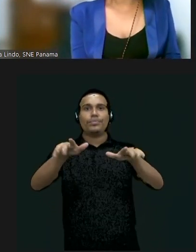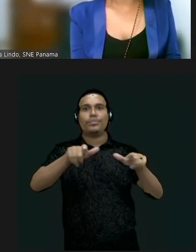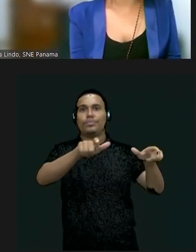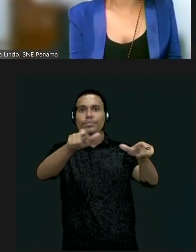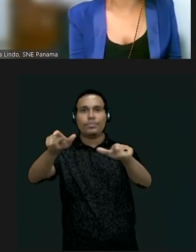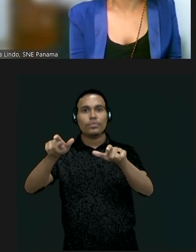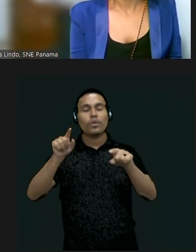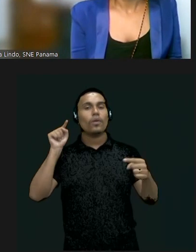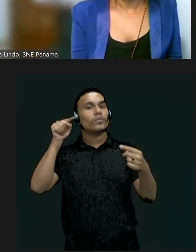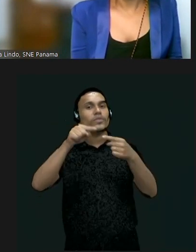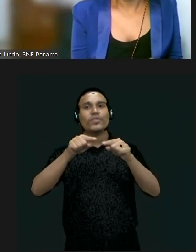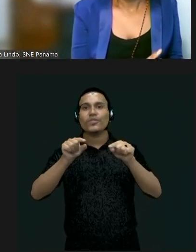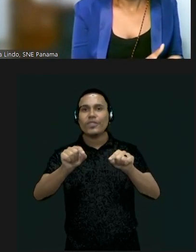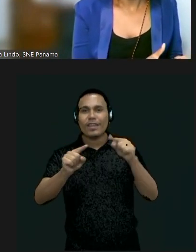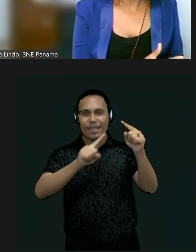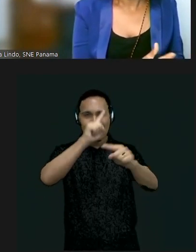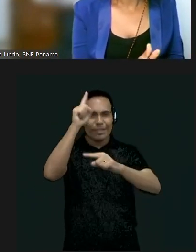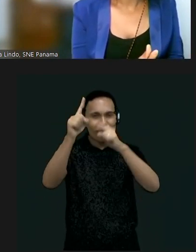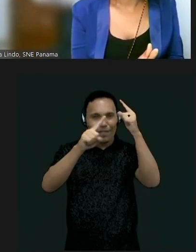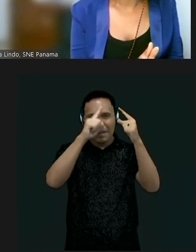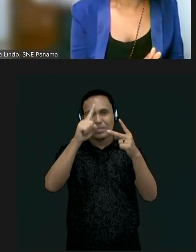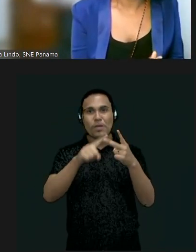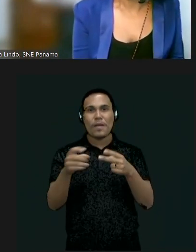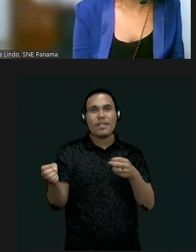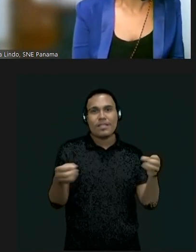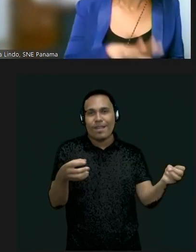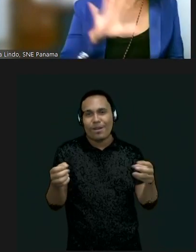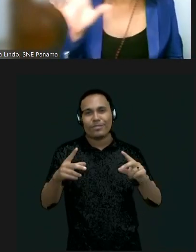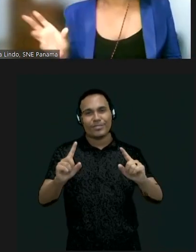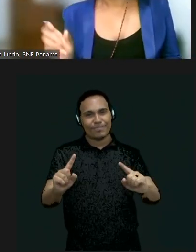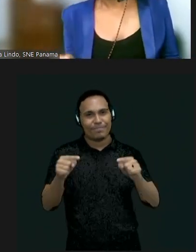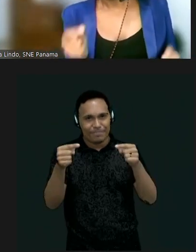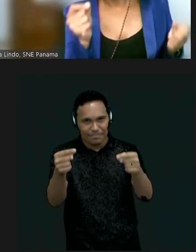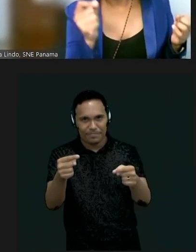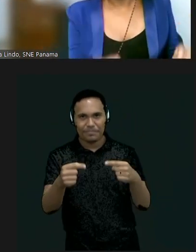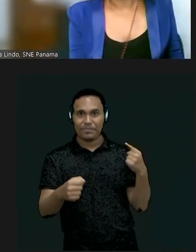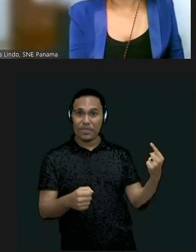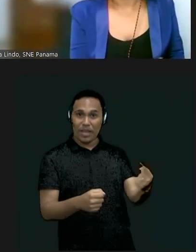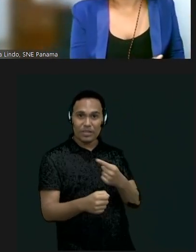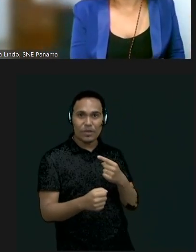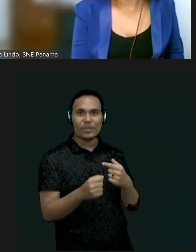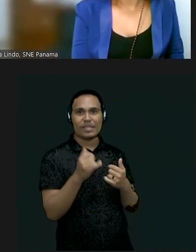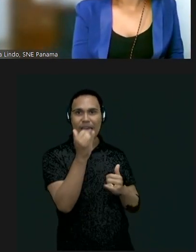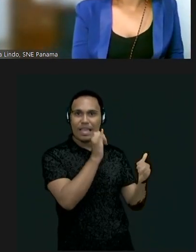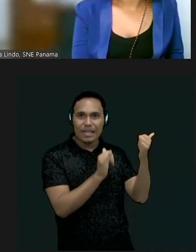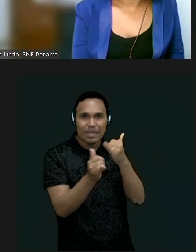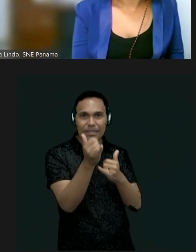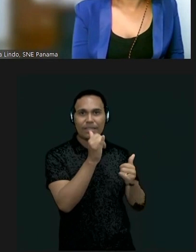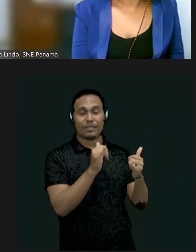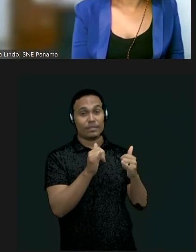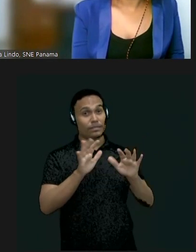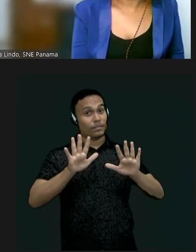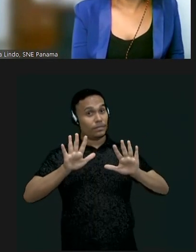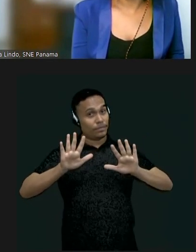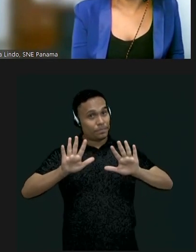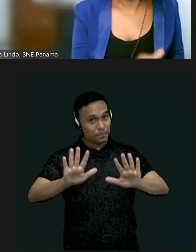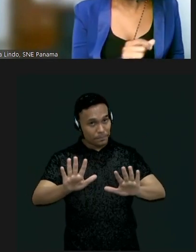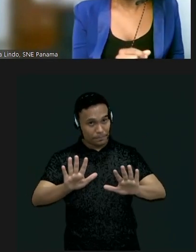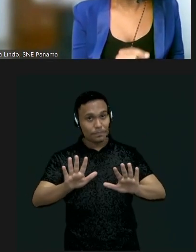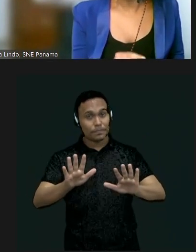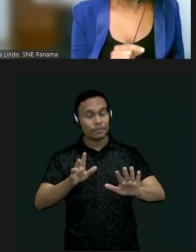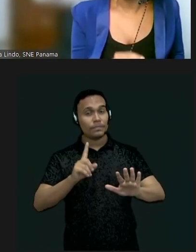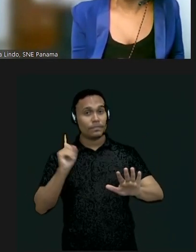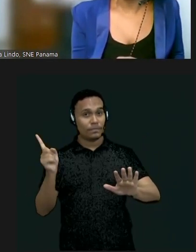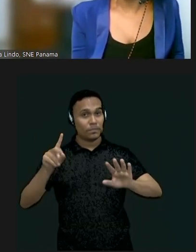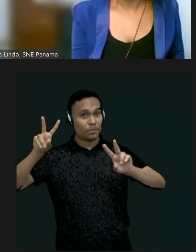to include innovation and modernization in our electricity grid. But when we are talking